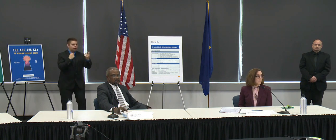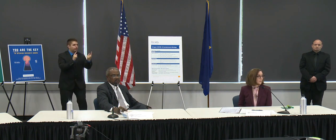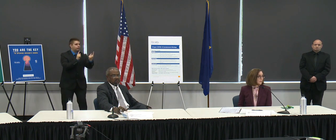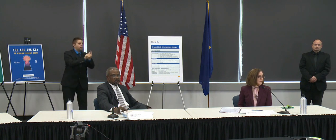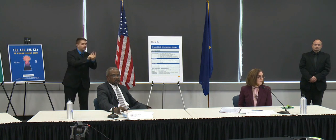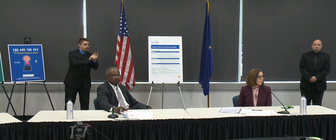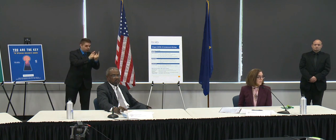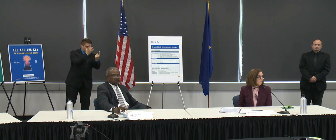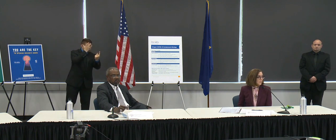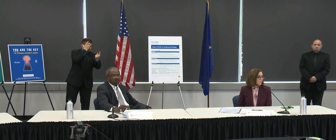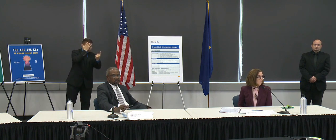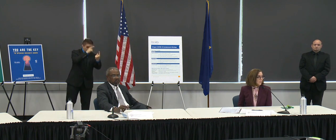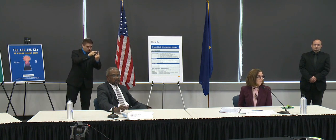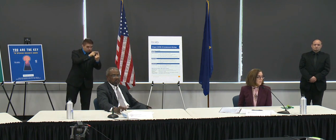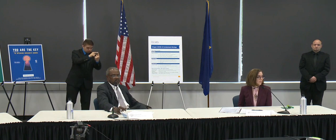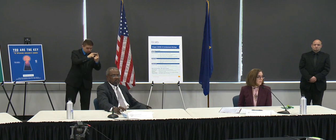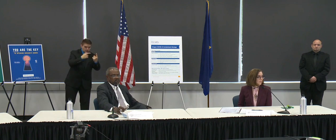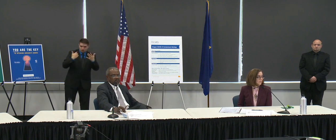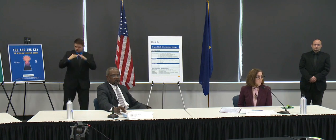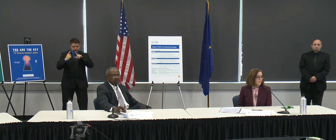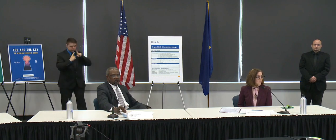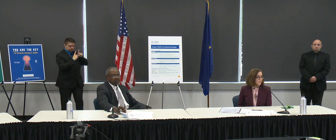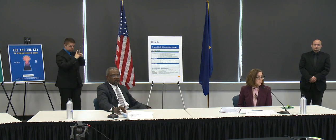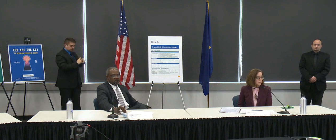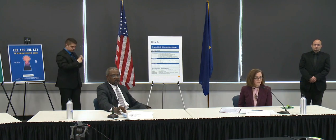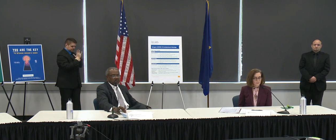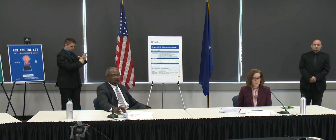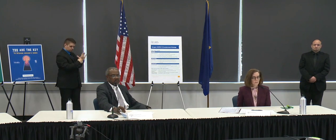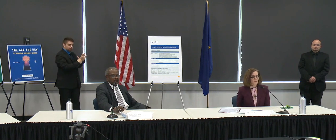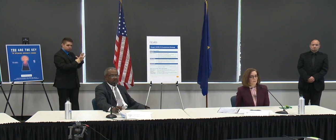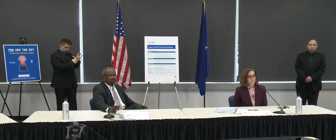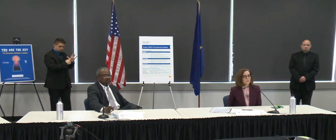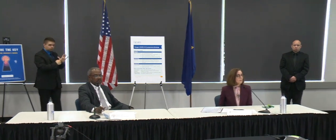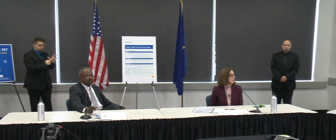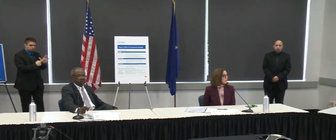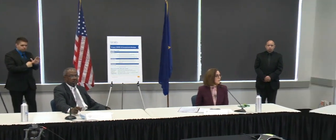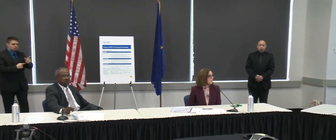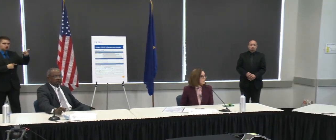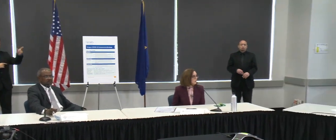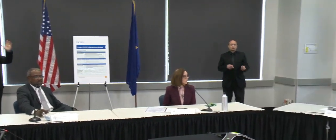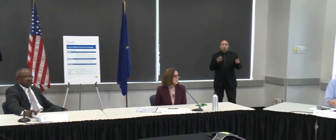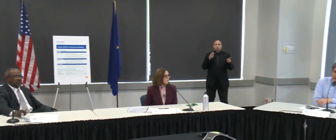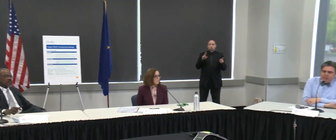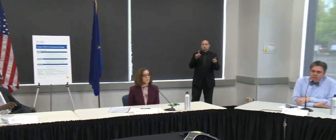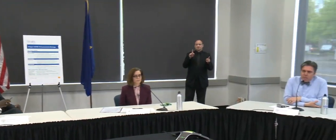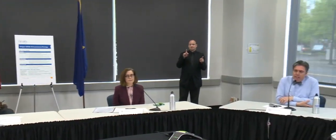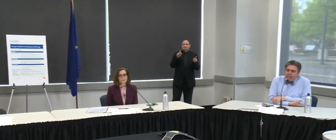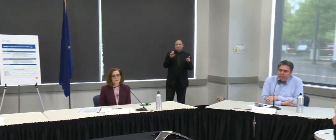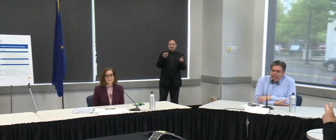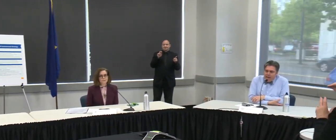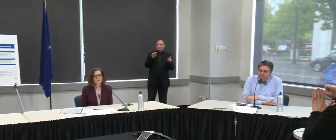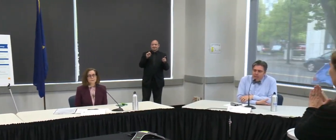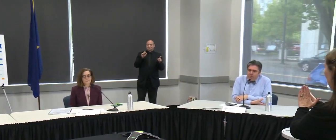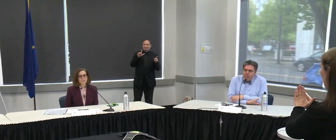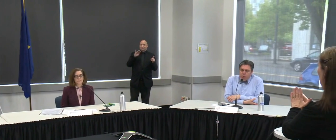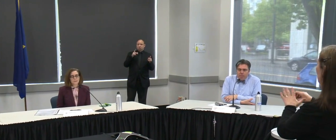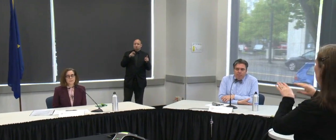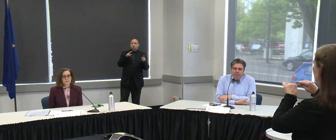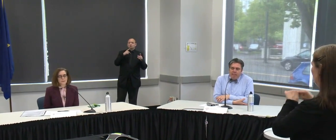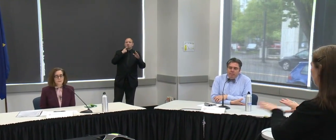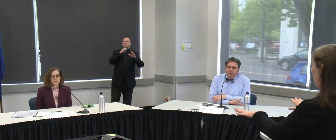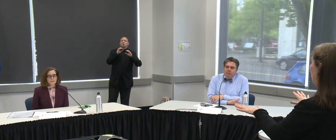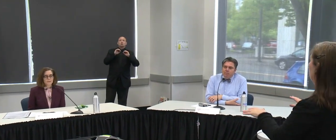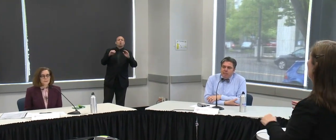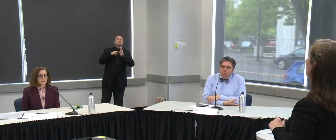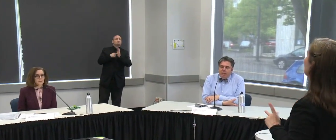um so thank you for that question about asymptomatic spreading we know there's a significant amount of spreading that can happen before